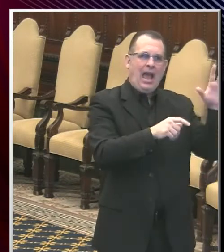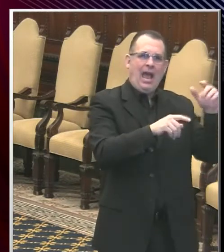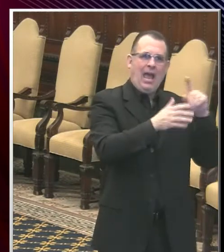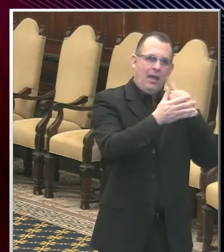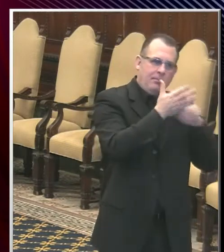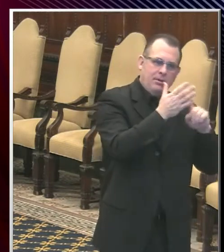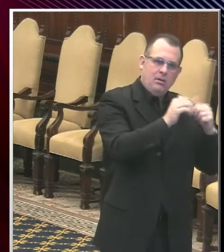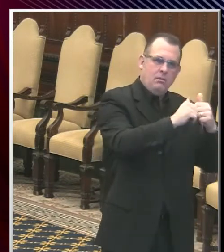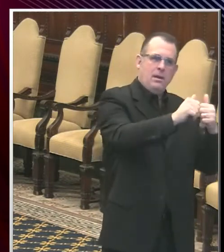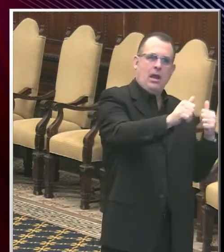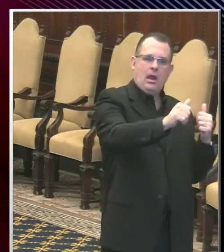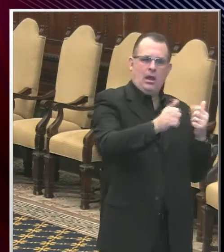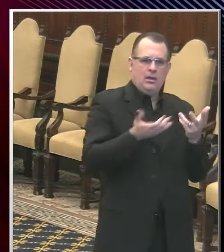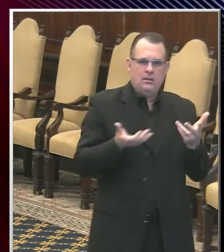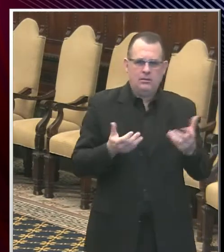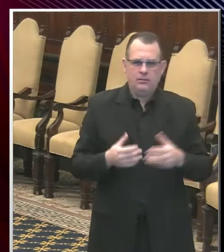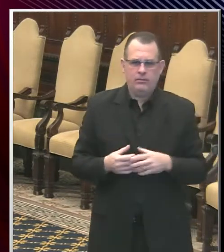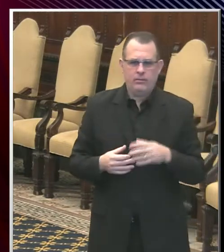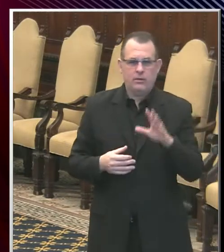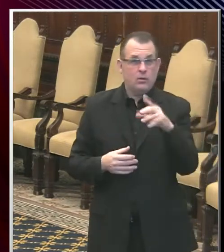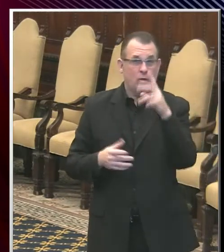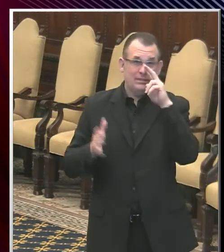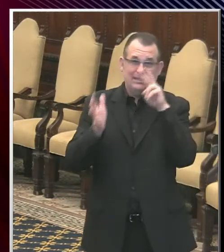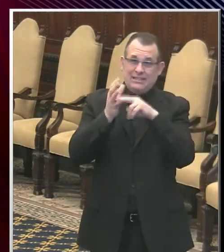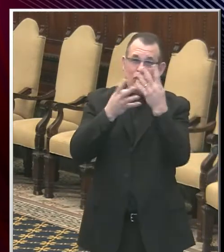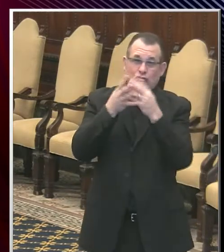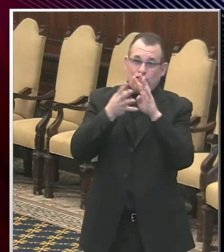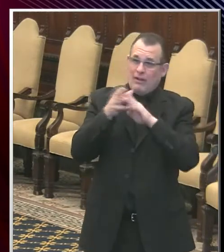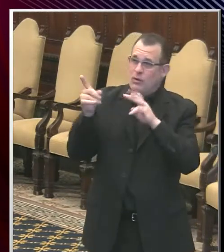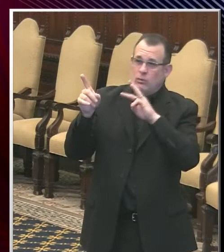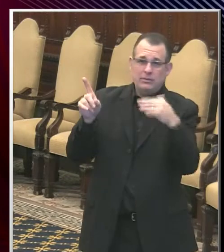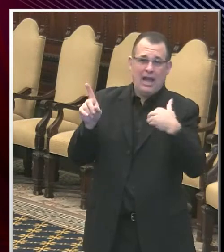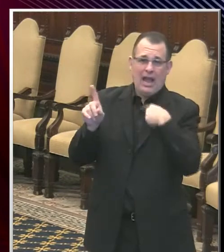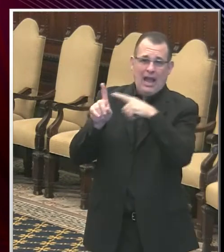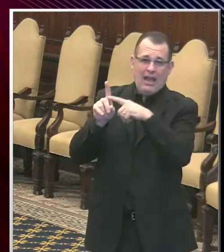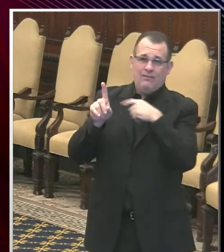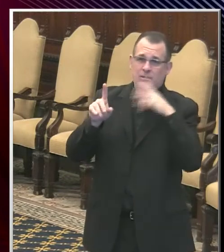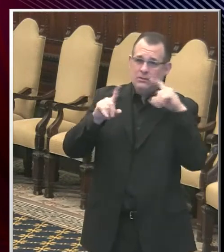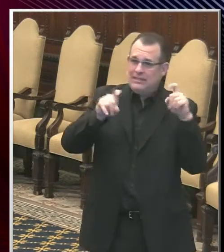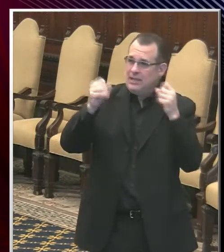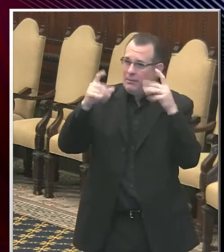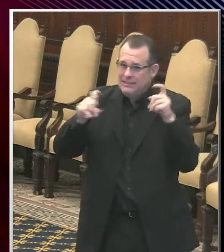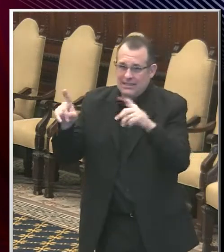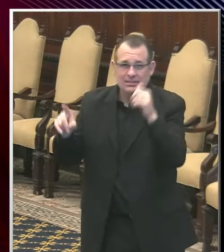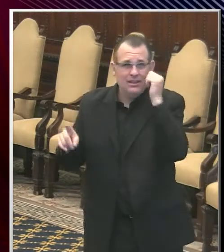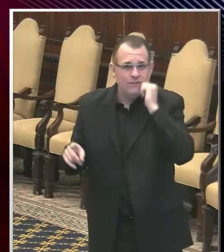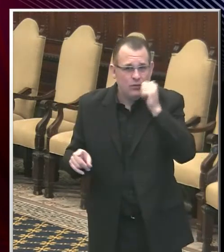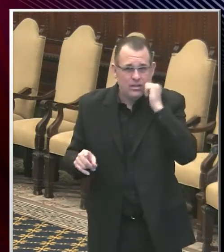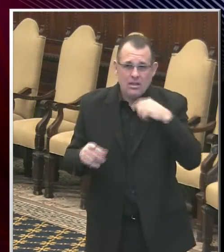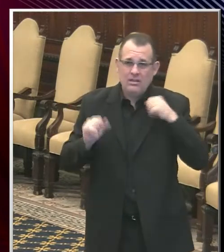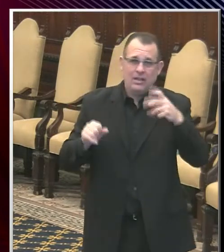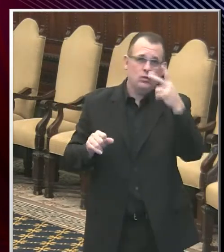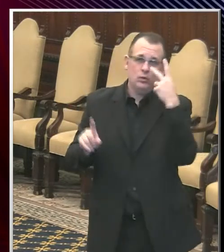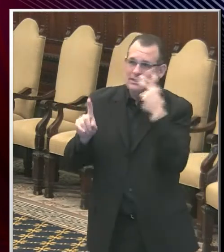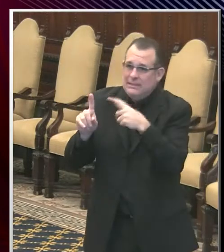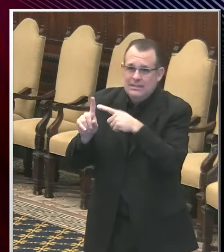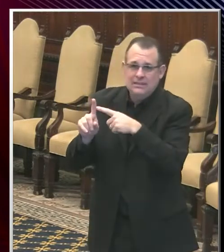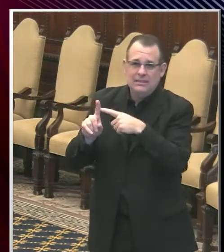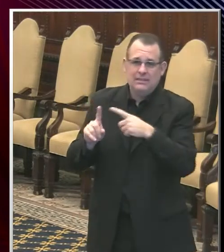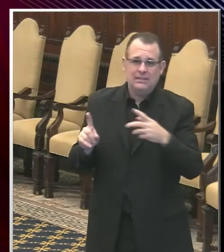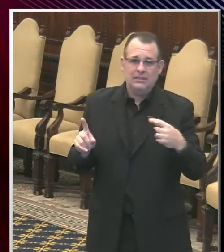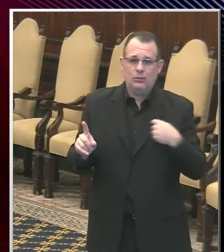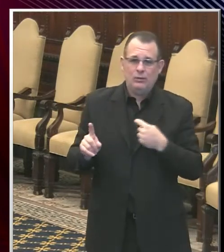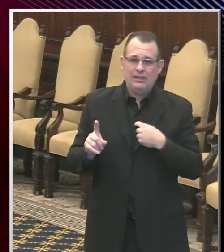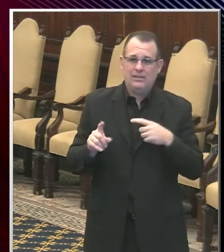Well, you can look at our website and see the number of tests that are done by day. And you can see that we were one time maybe